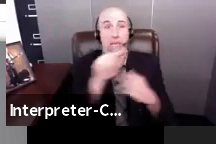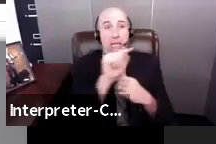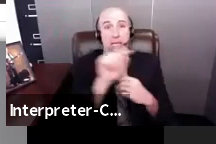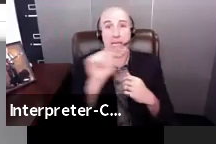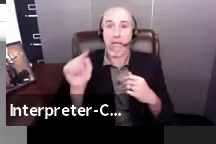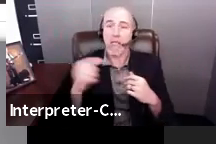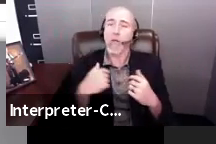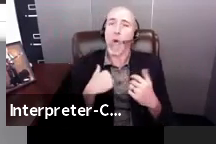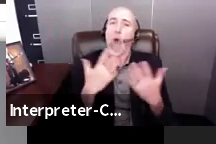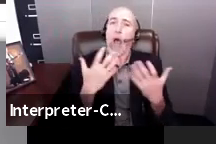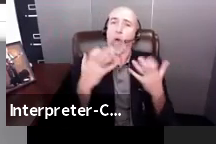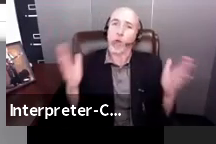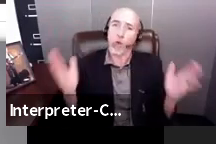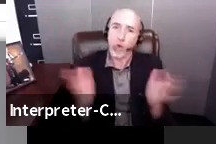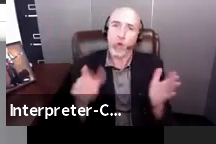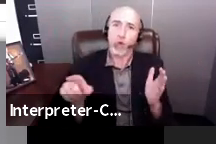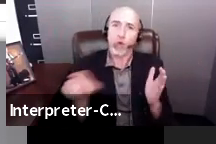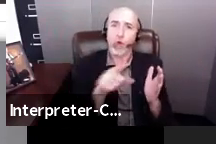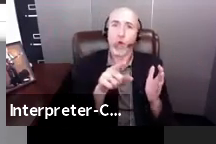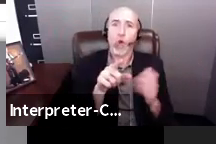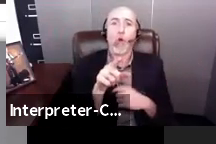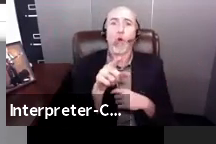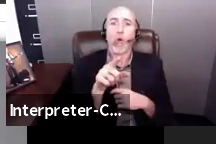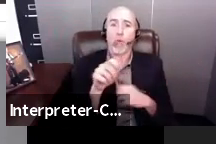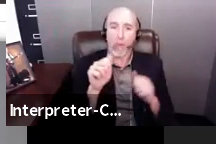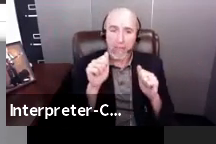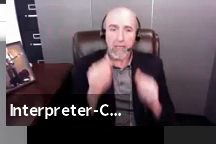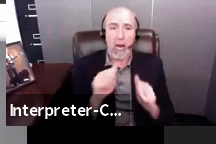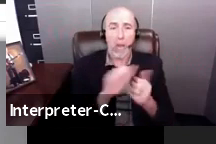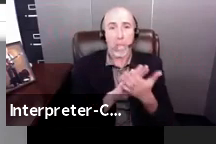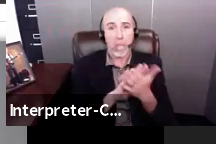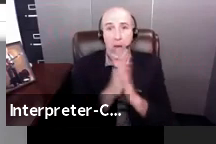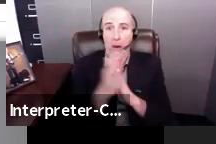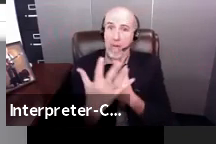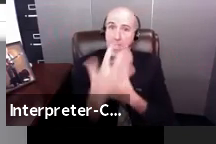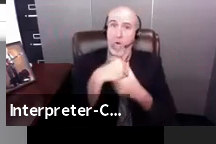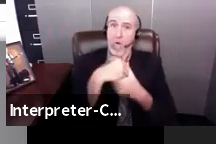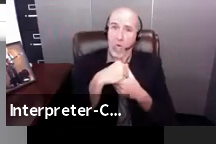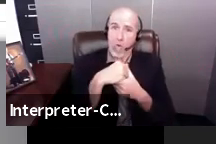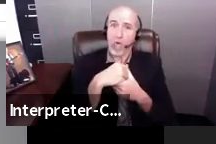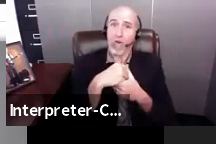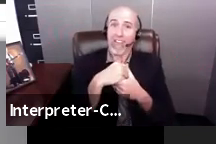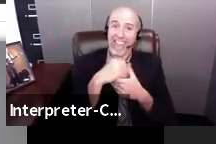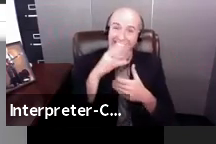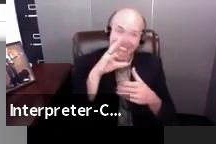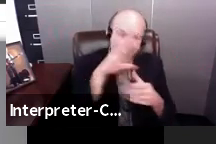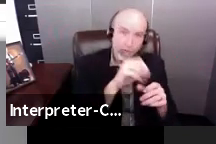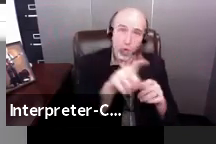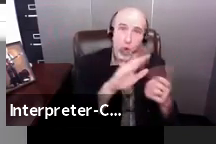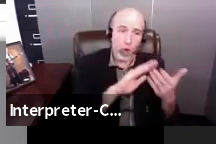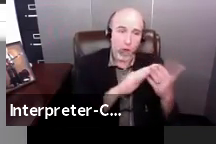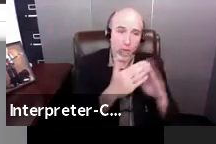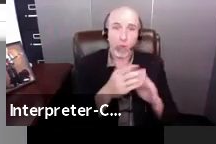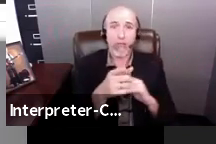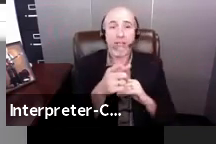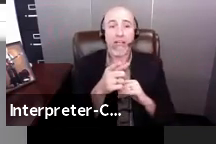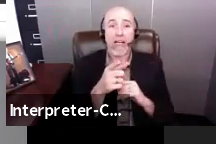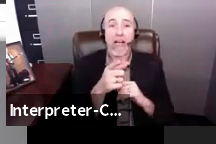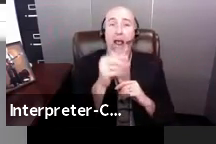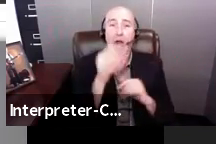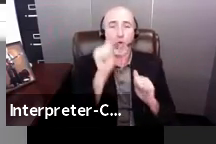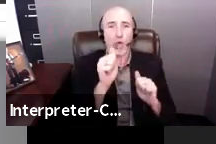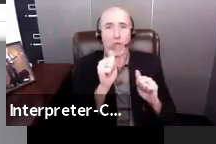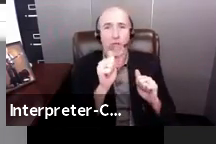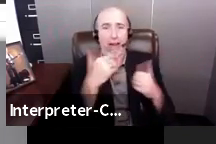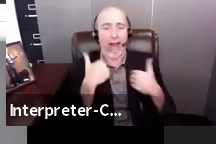I want to encourage you that you can become involved in your communities, in your group, and leave a